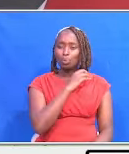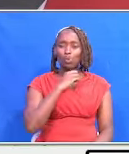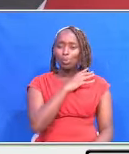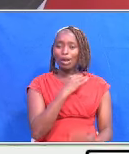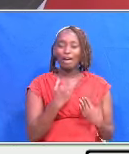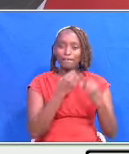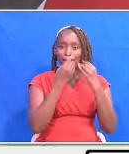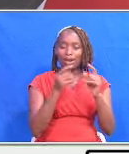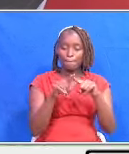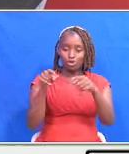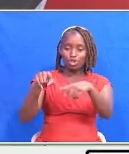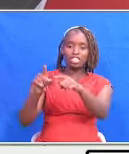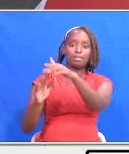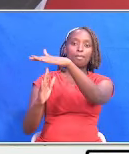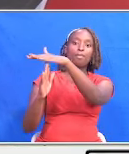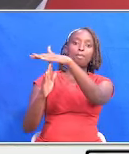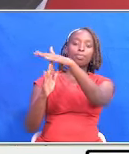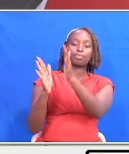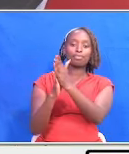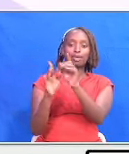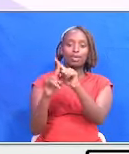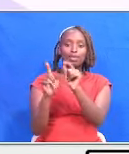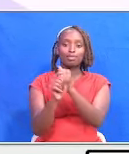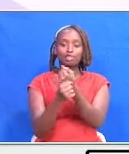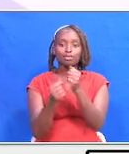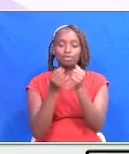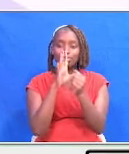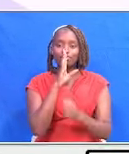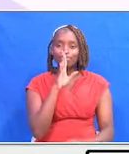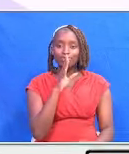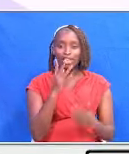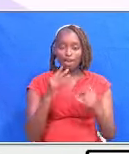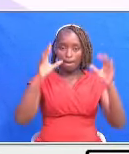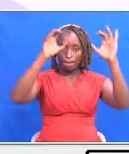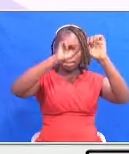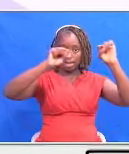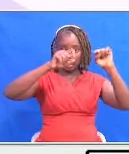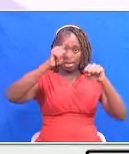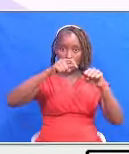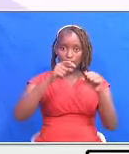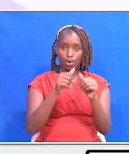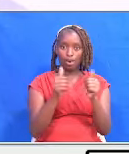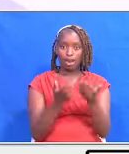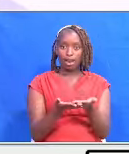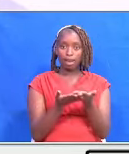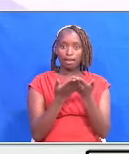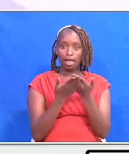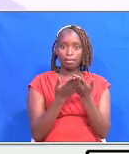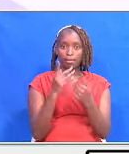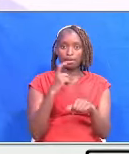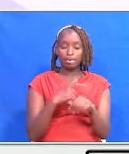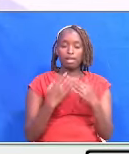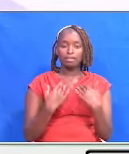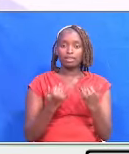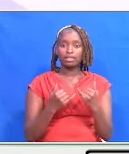that department, you're not talking about it. So the president needs proper help as he moves forward to communicate his agenda and